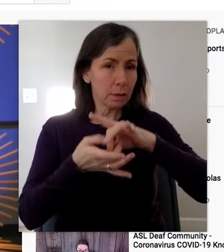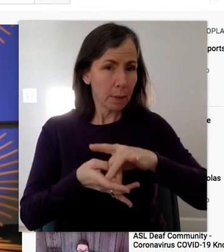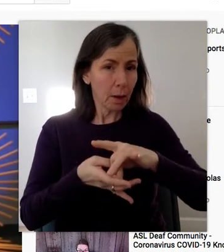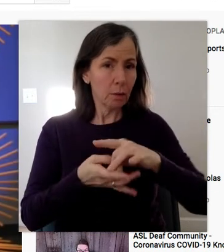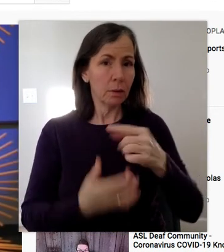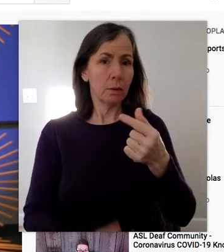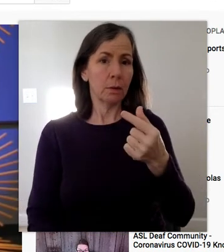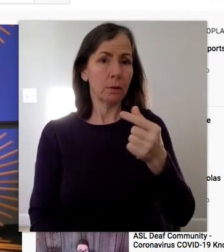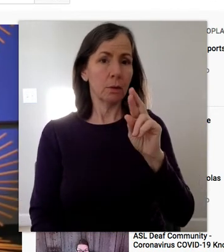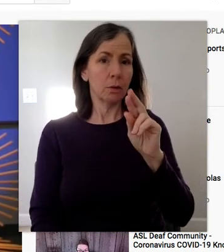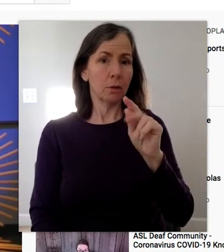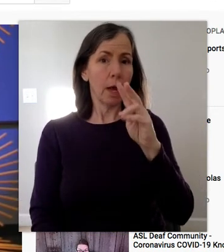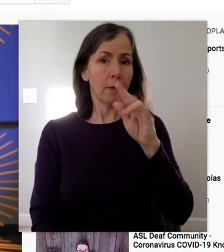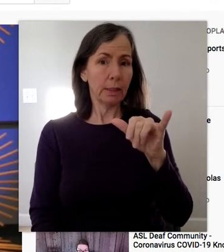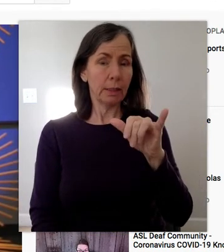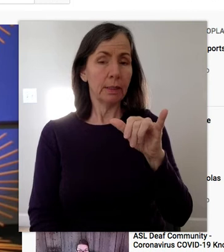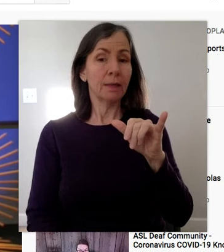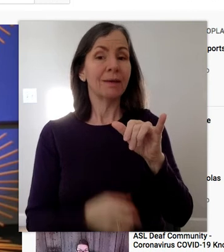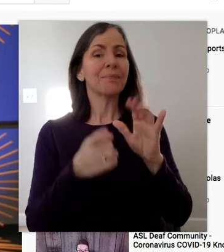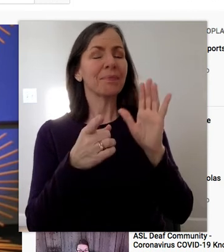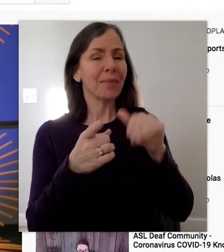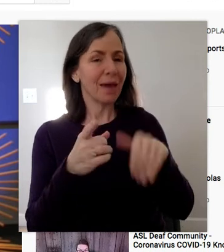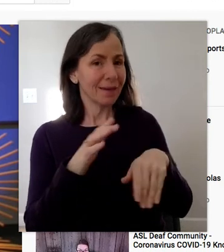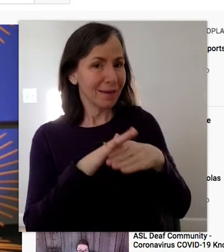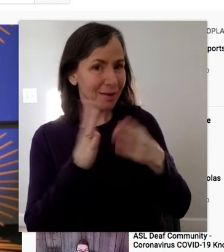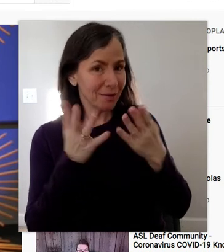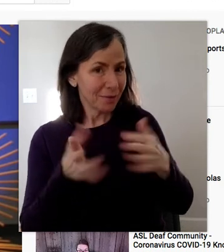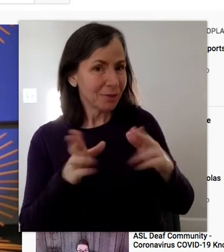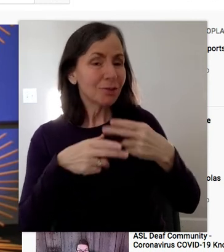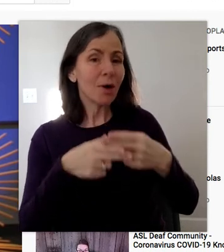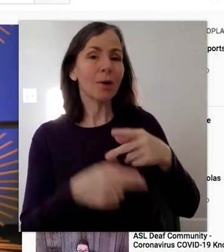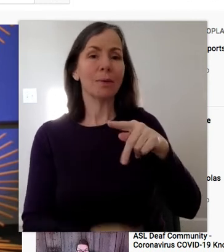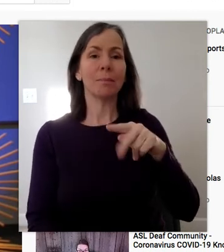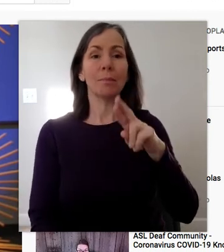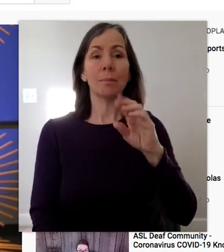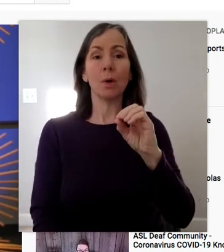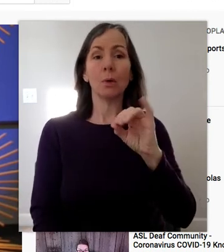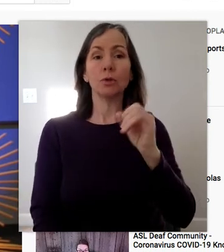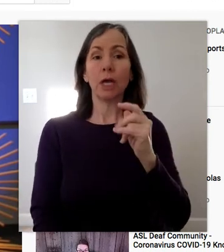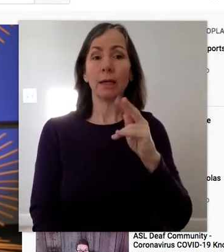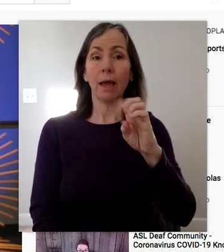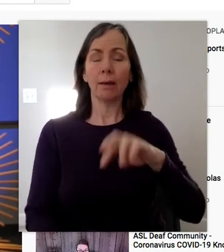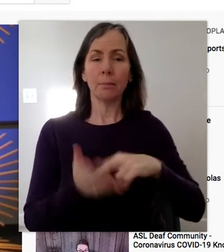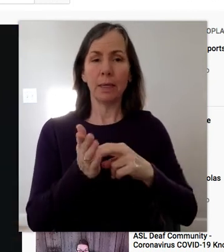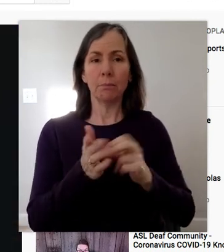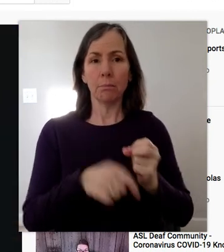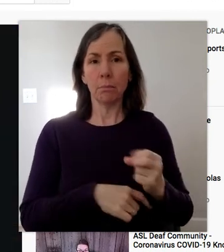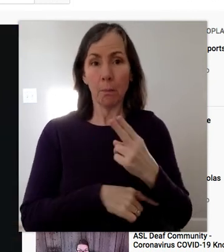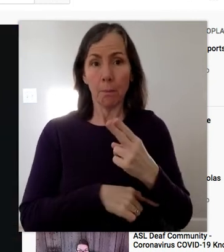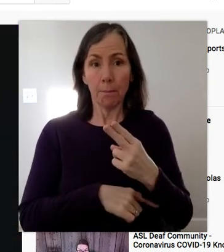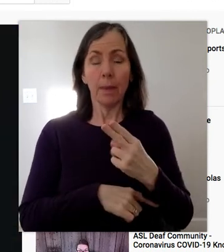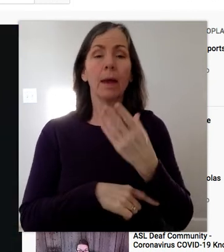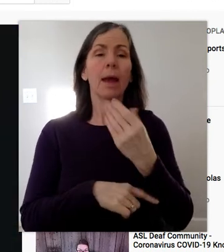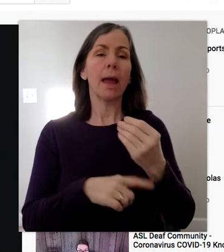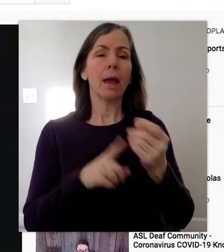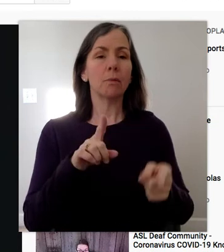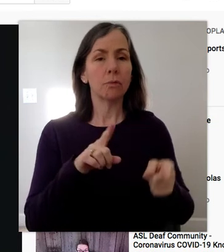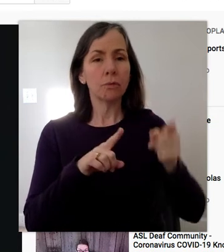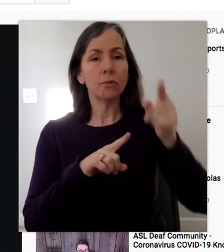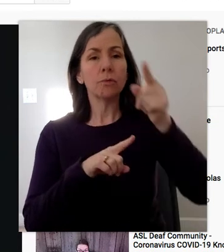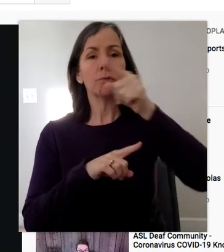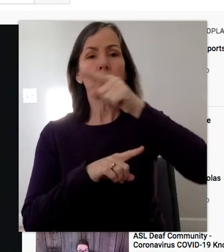call a projectile. And it follows a path that we would also call a parabolic arc or a parabola. As the football